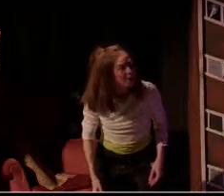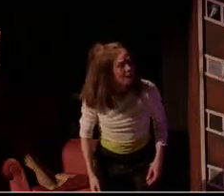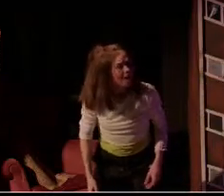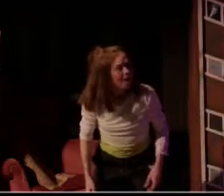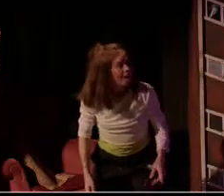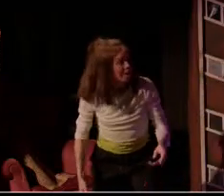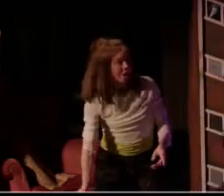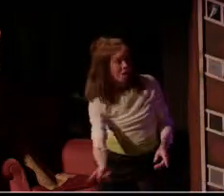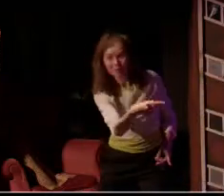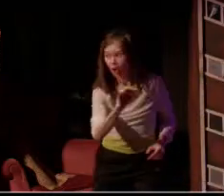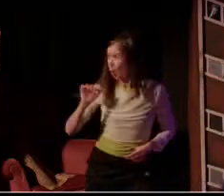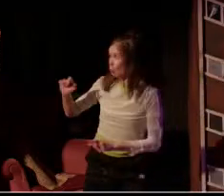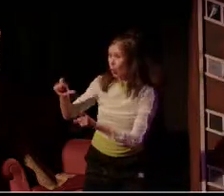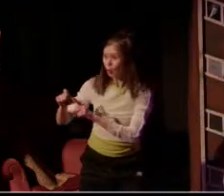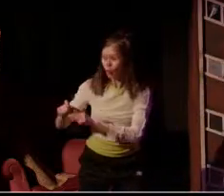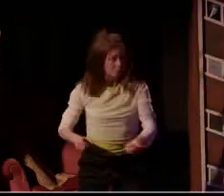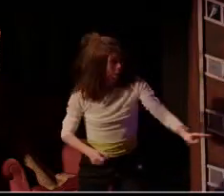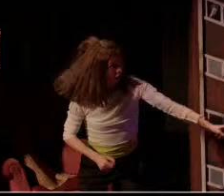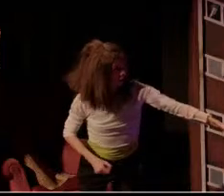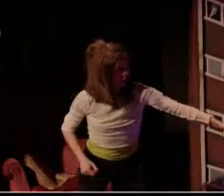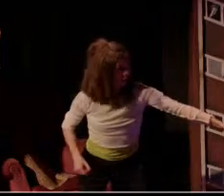She dances